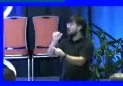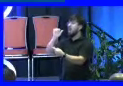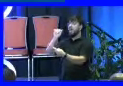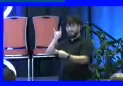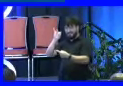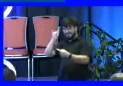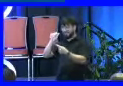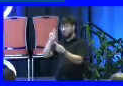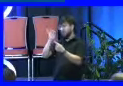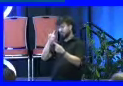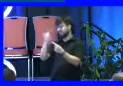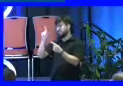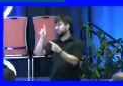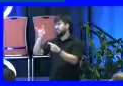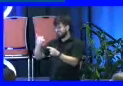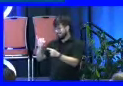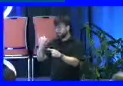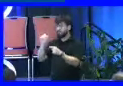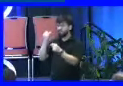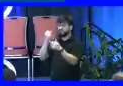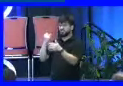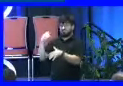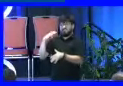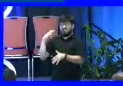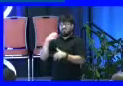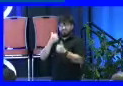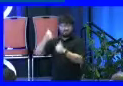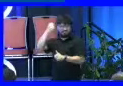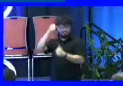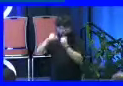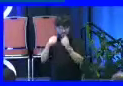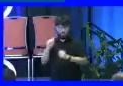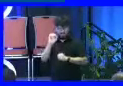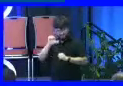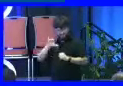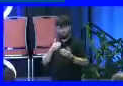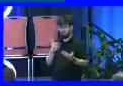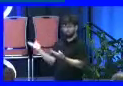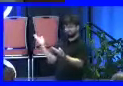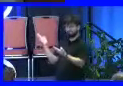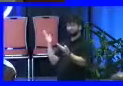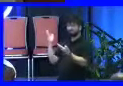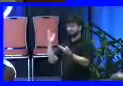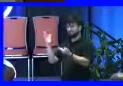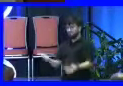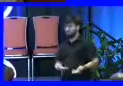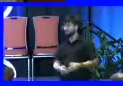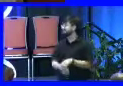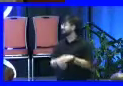Woodsby, a senior associate with TAC, and please give your attention to Alicia.